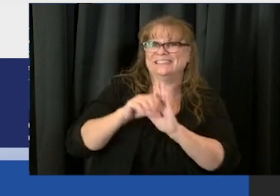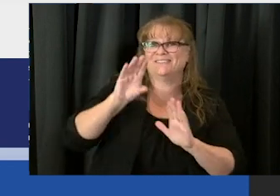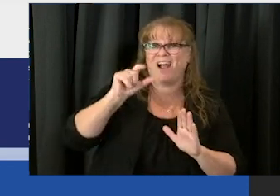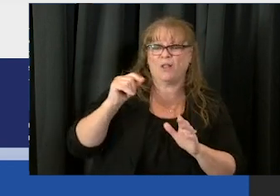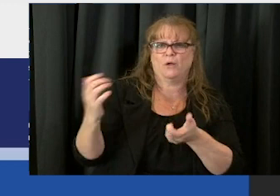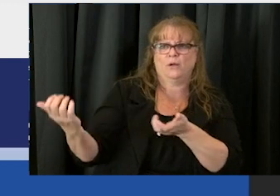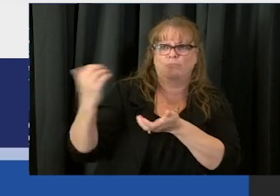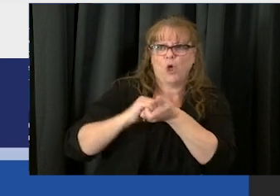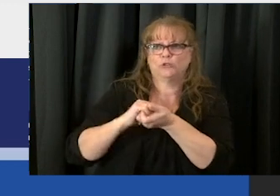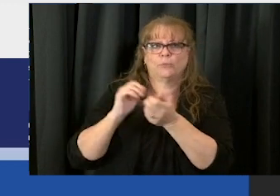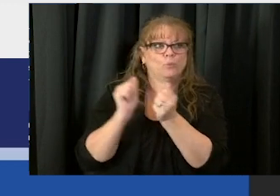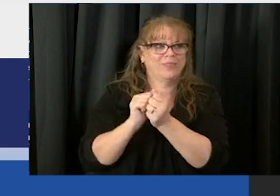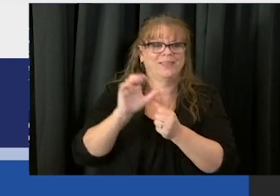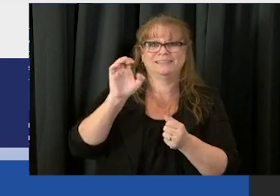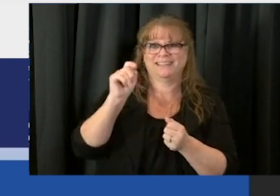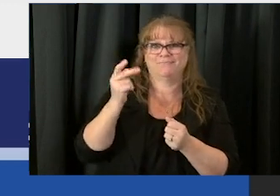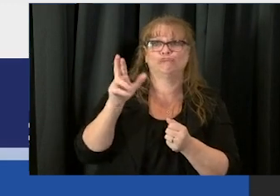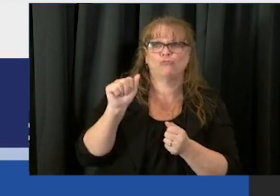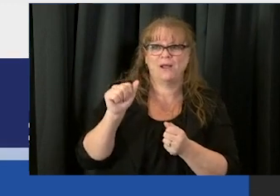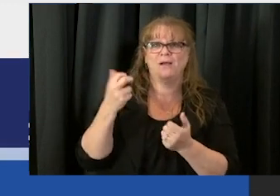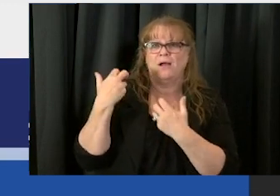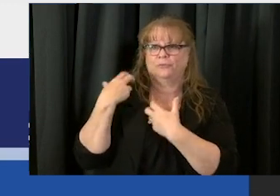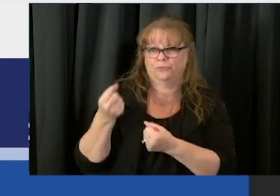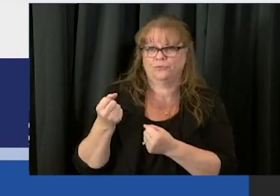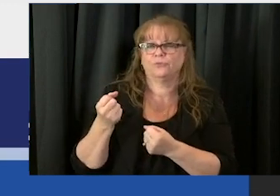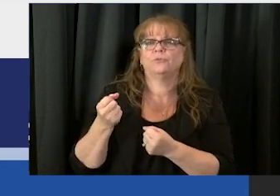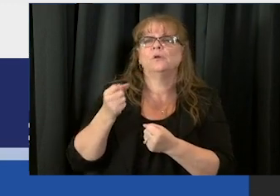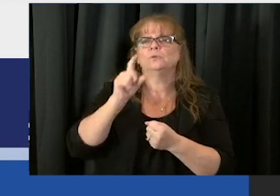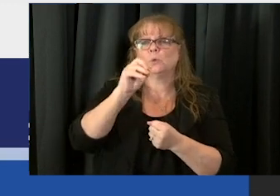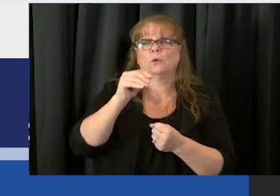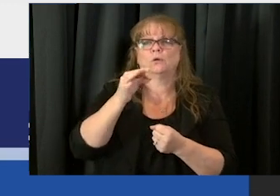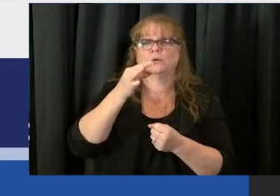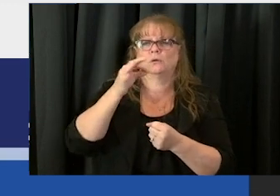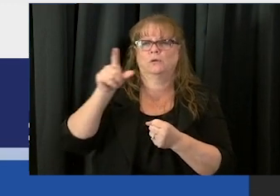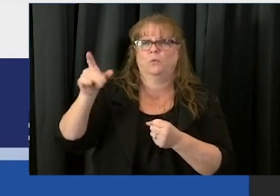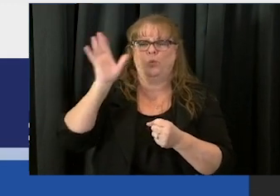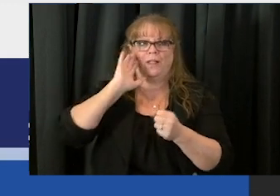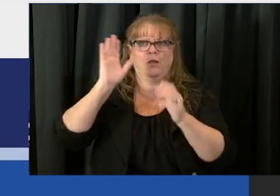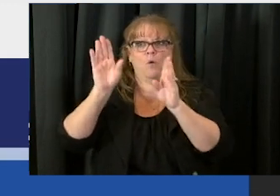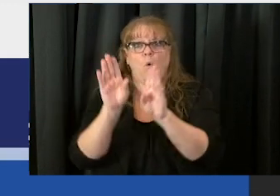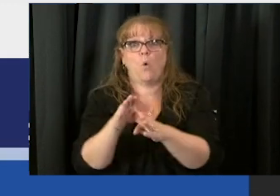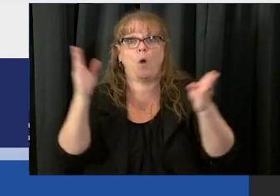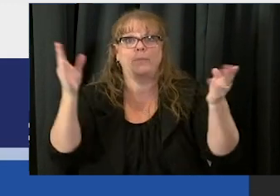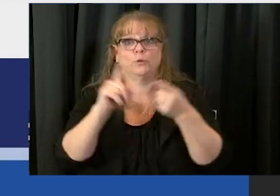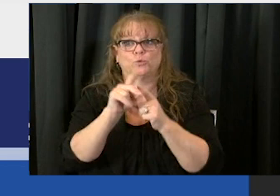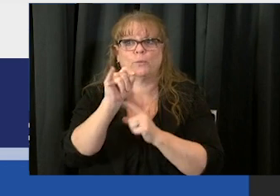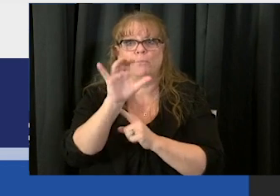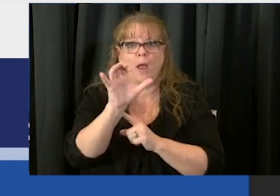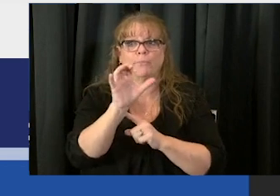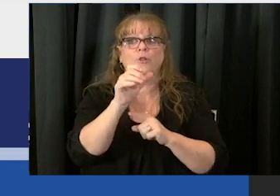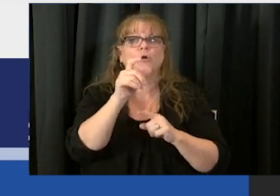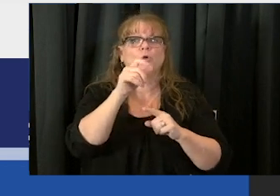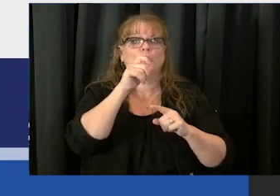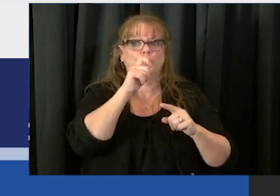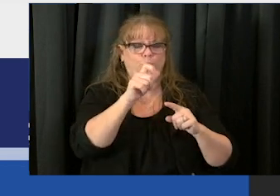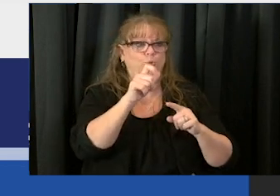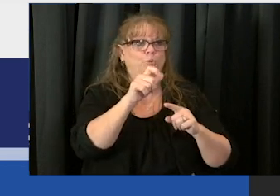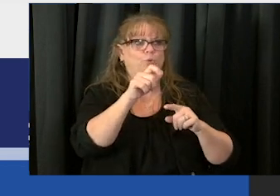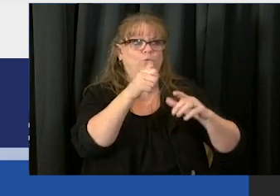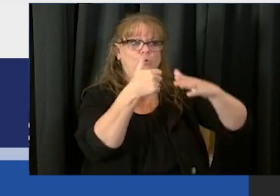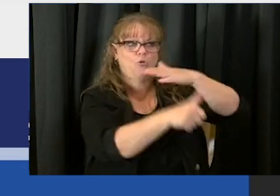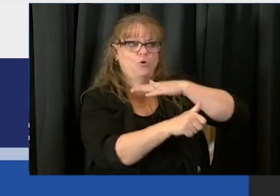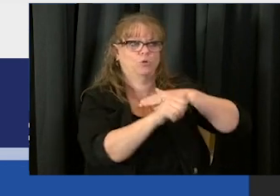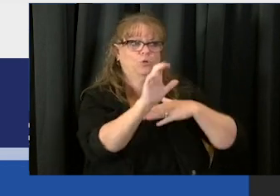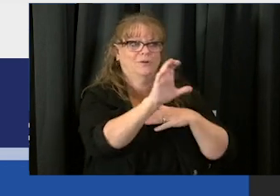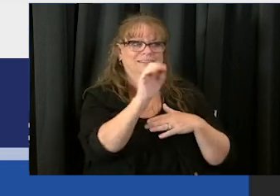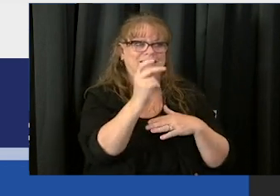shortly. Banner Health, depending on where you live, you can visit these sites and sign up as well.